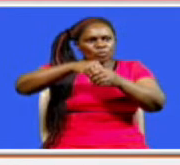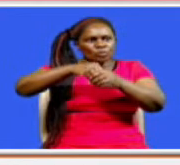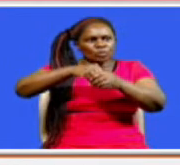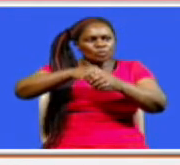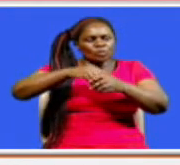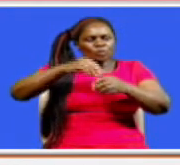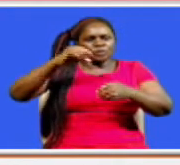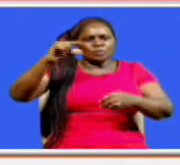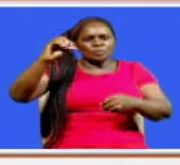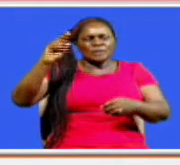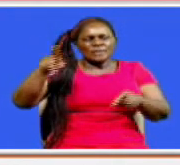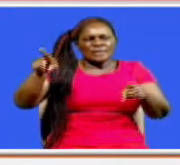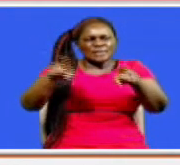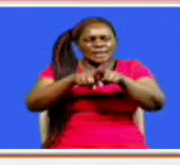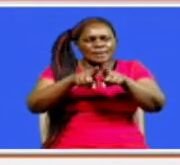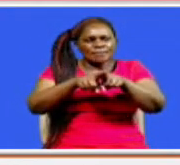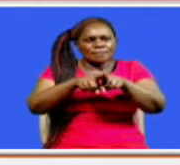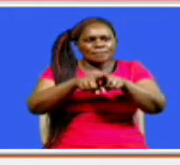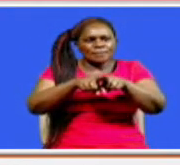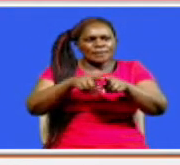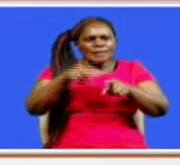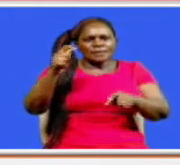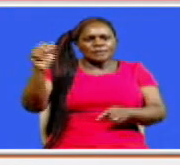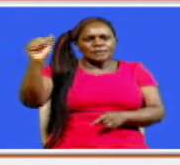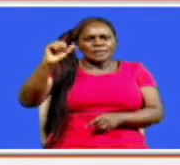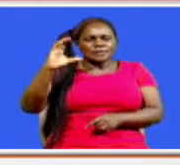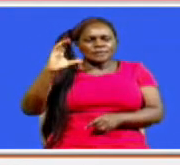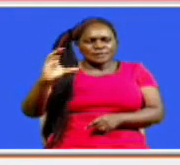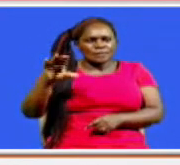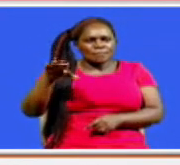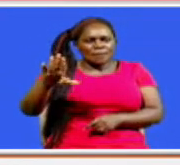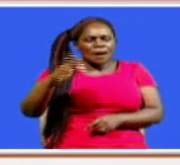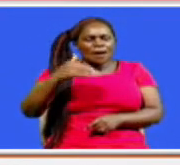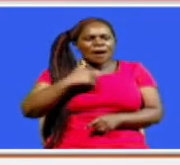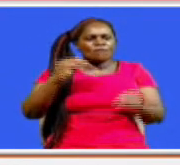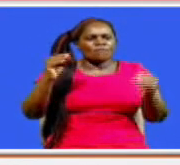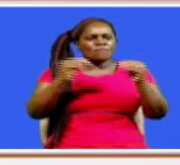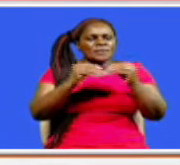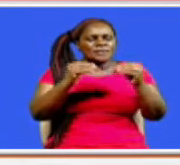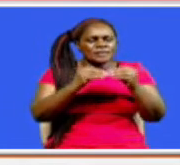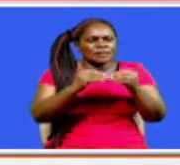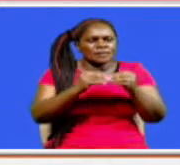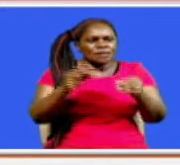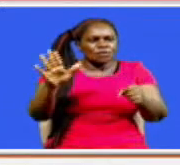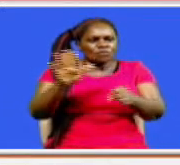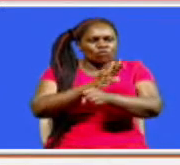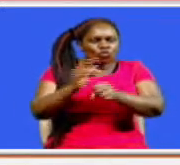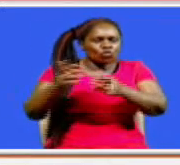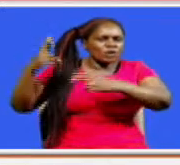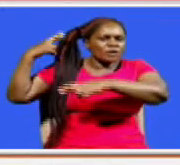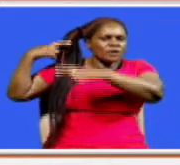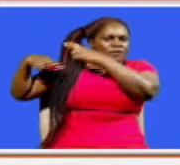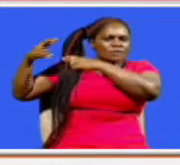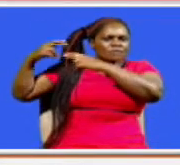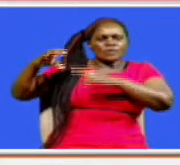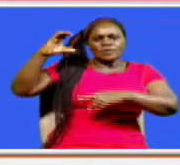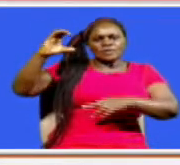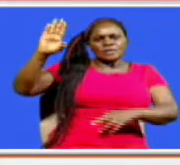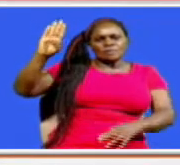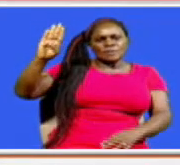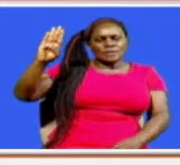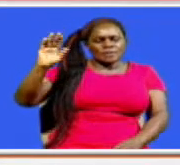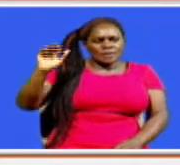CPG are issues that we've written to the TSC, and we're soon having a meeting of a total review of the